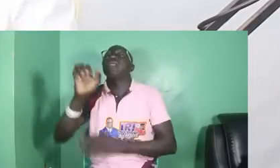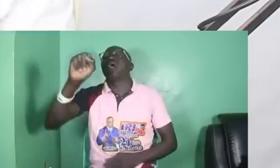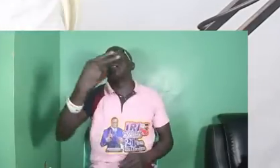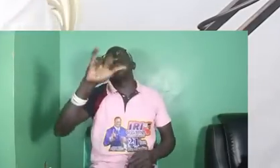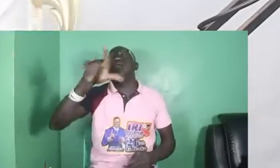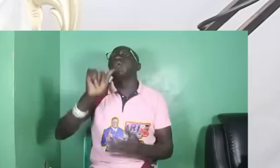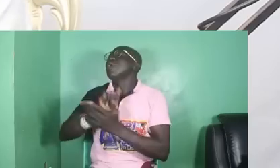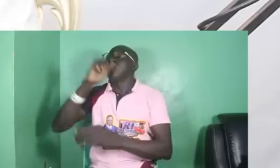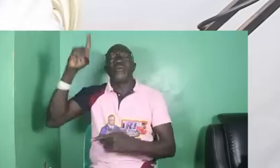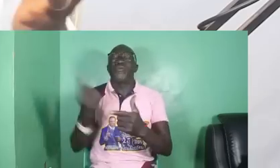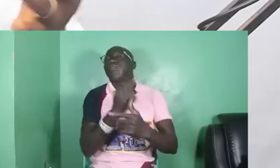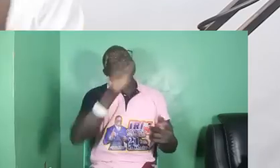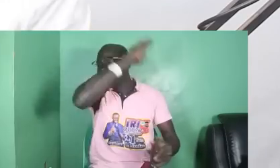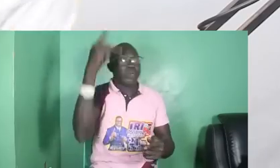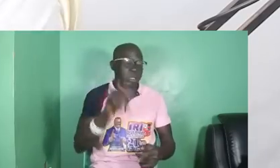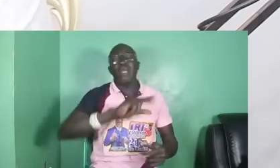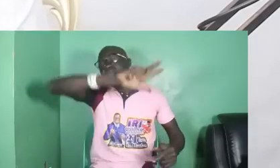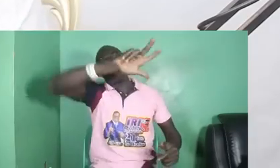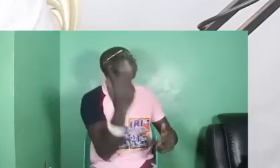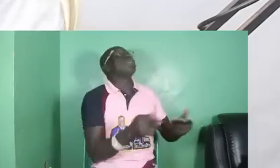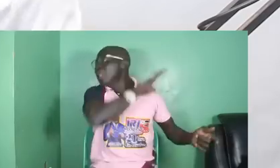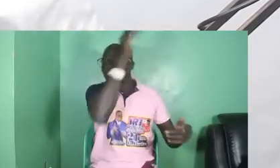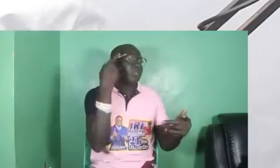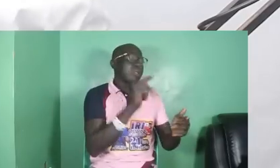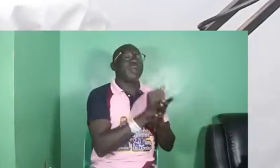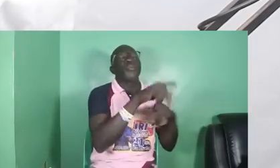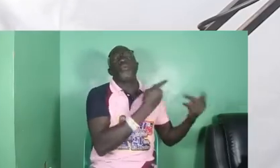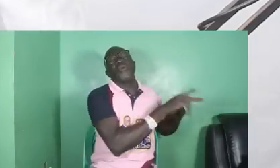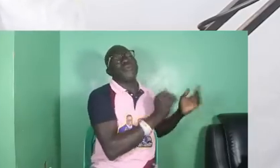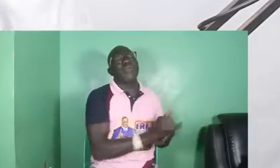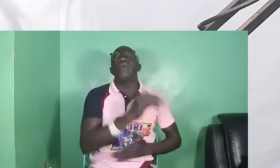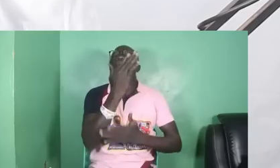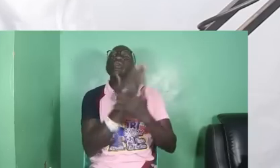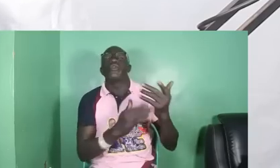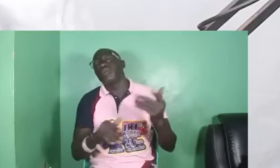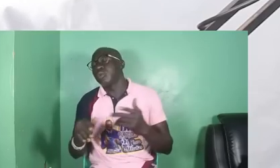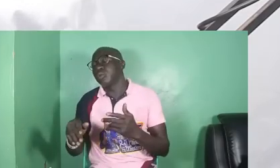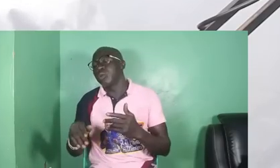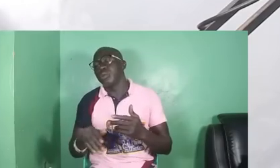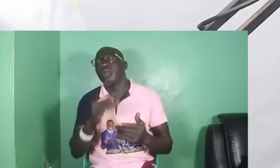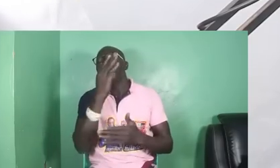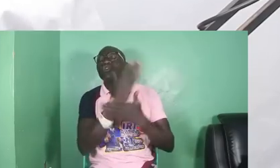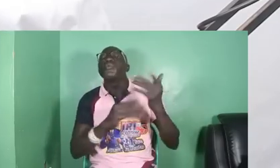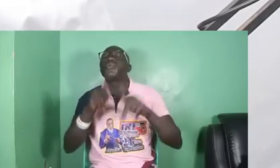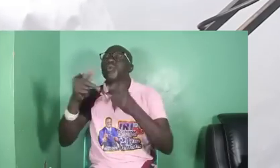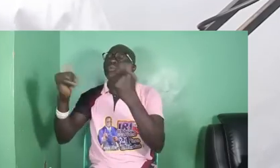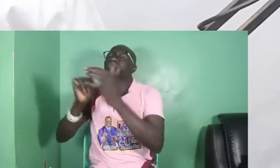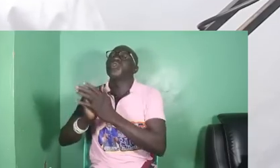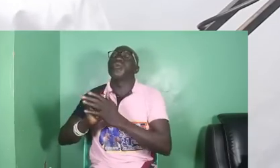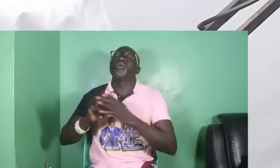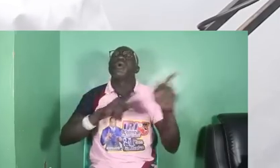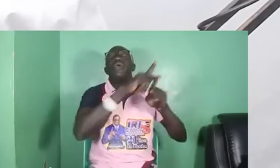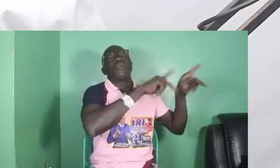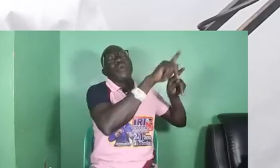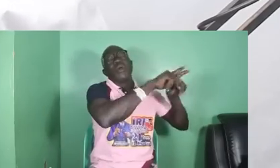on Shiloh. I don't think you go. The first day she does as a prophet. I don't think you go. Second day she does as a prophet. I want to come out with the. Sebi Oba Nibadan. Some people who come to Sebi